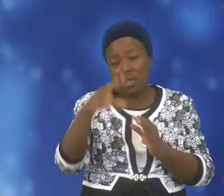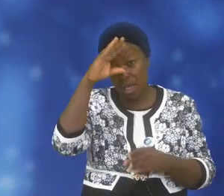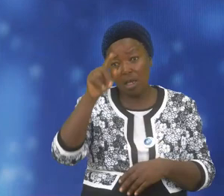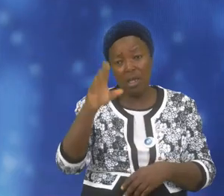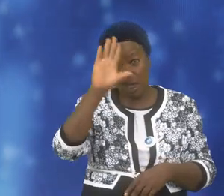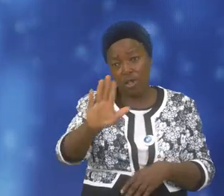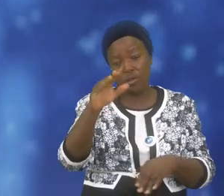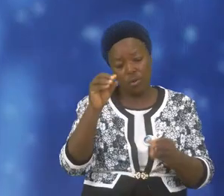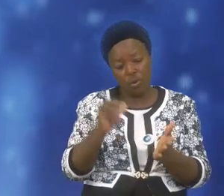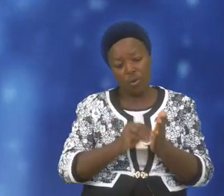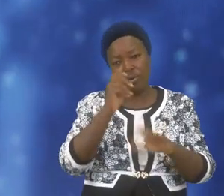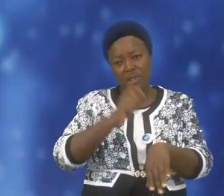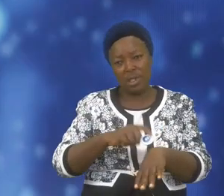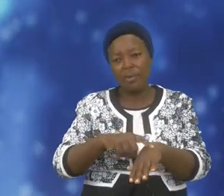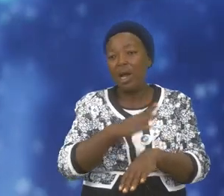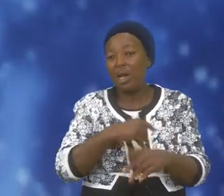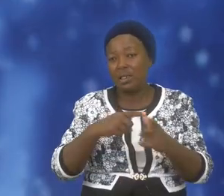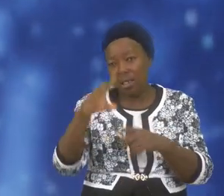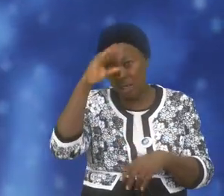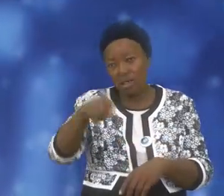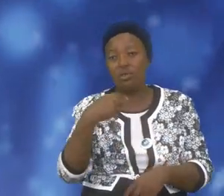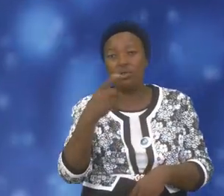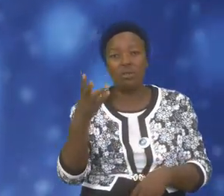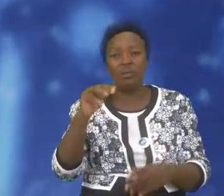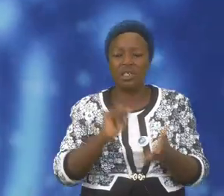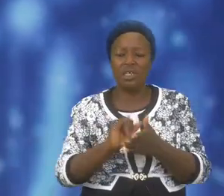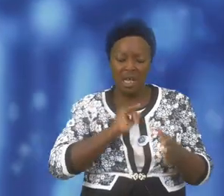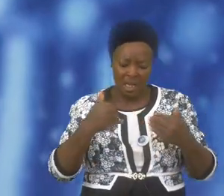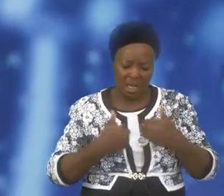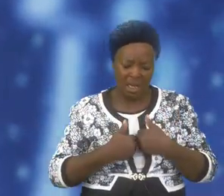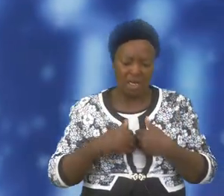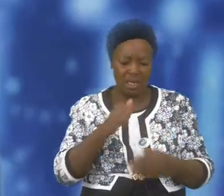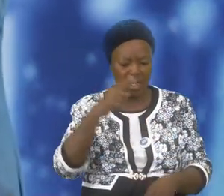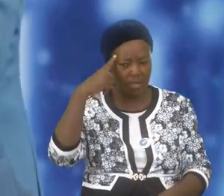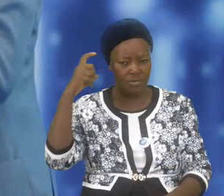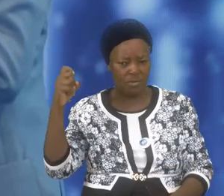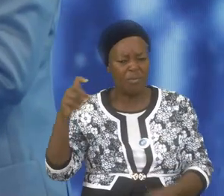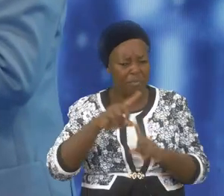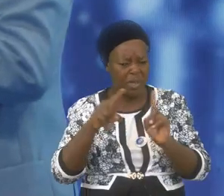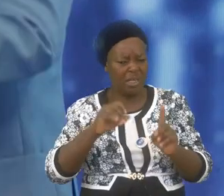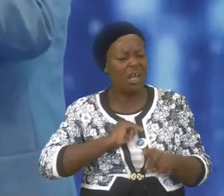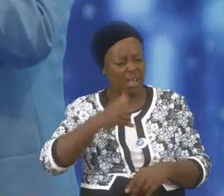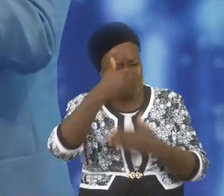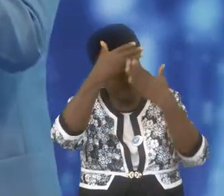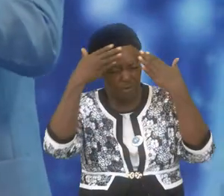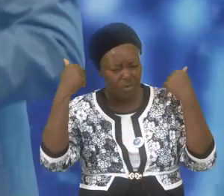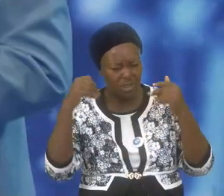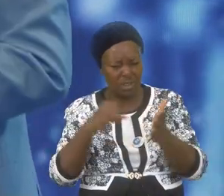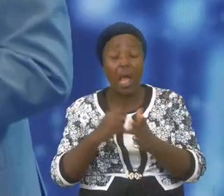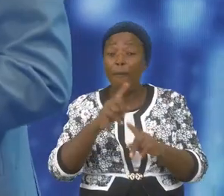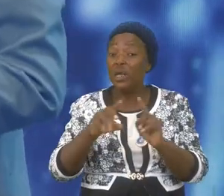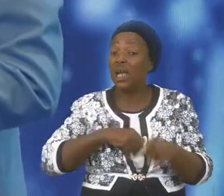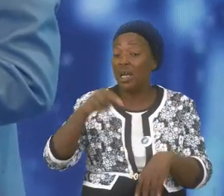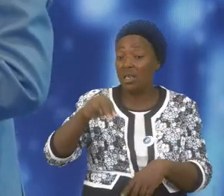dream. I've forgotten, but I need to recall that dream. And I need